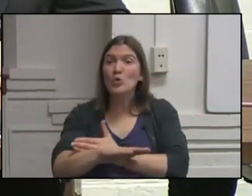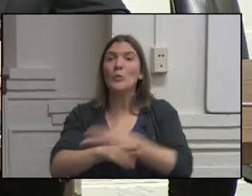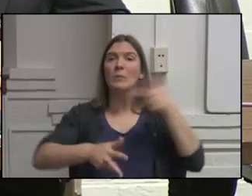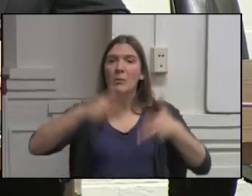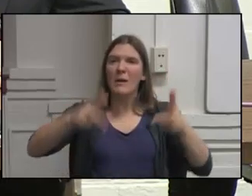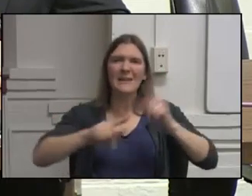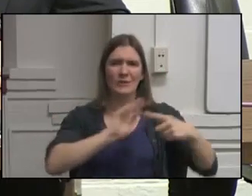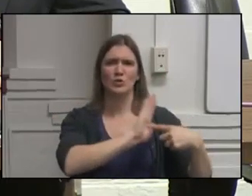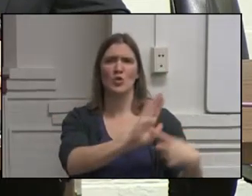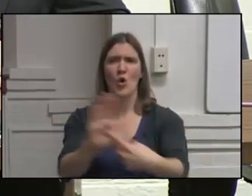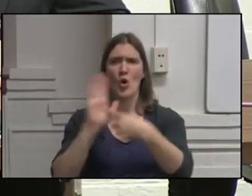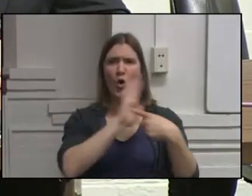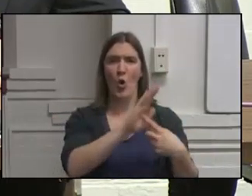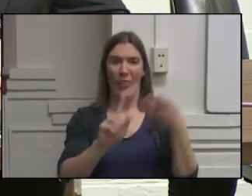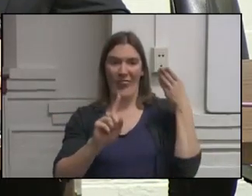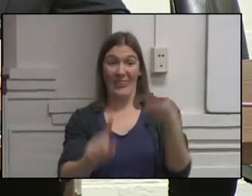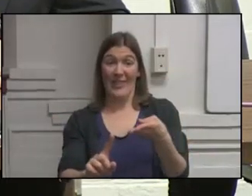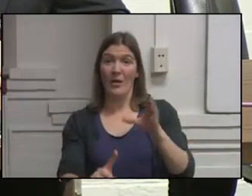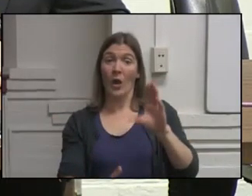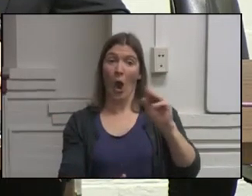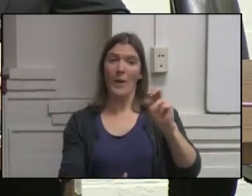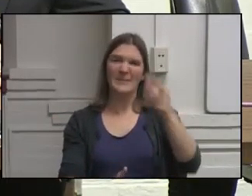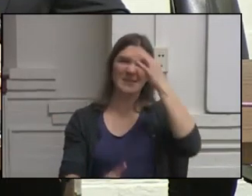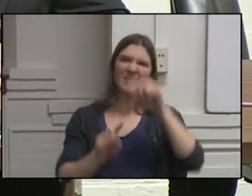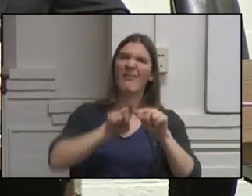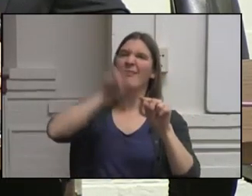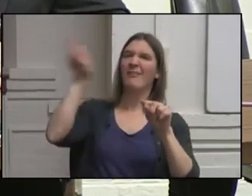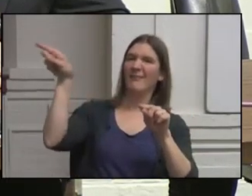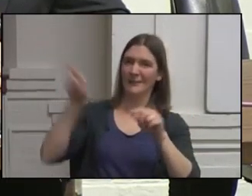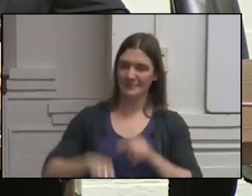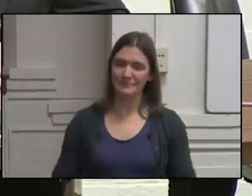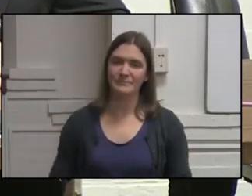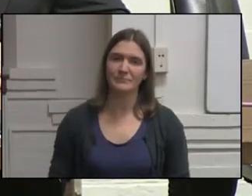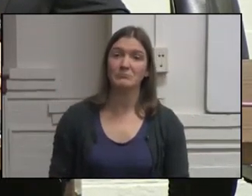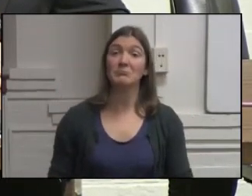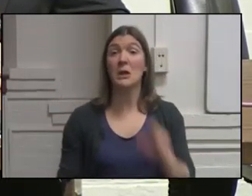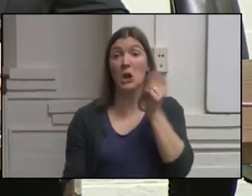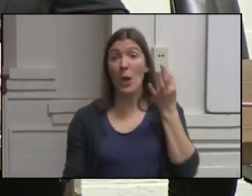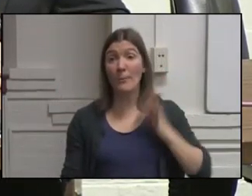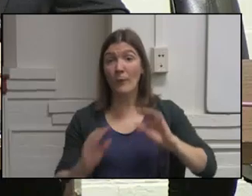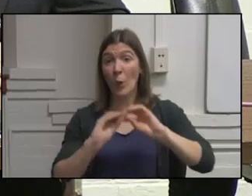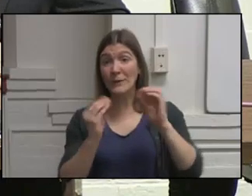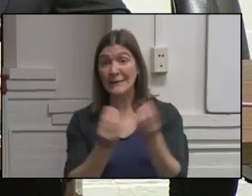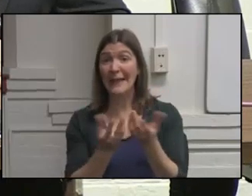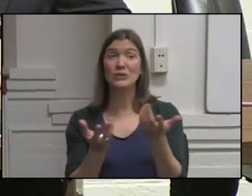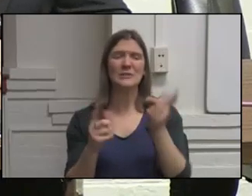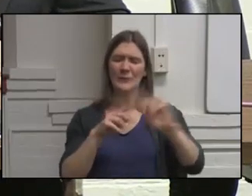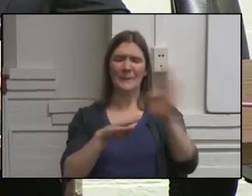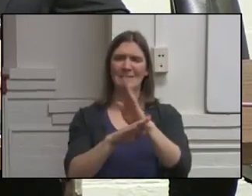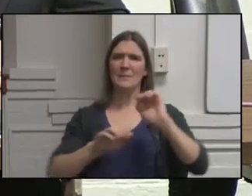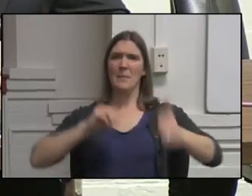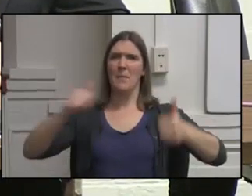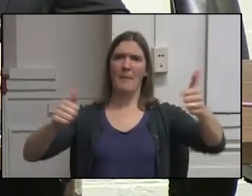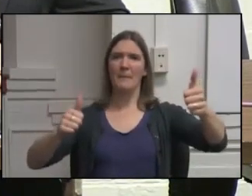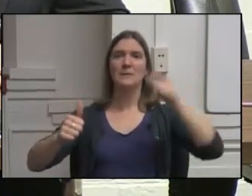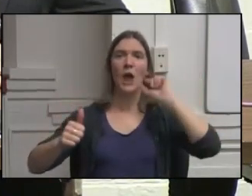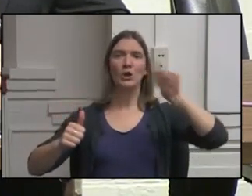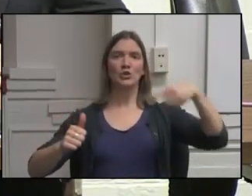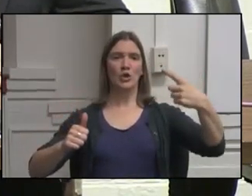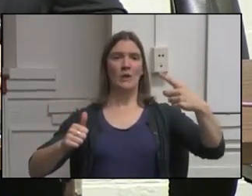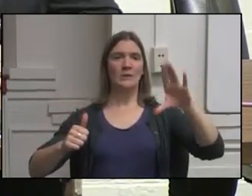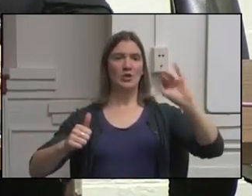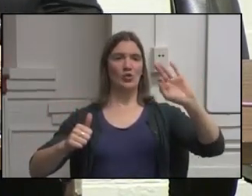of the vendors and exhibitors, some nonprofits, some local agencies, other businesses. It's not just